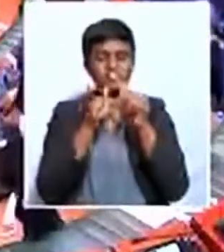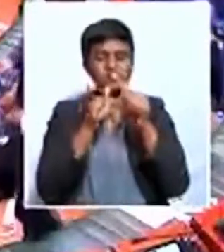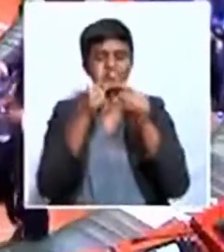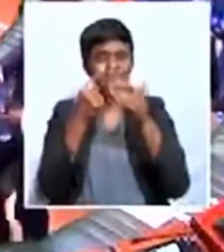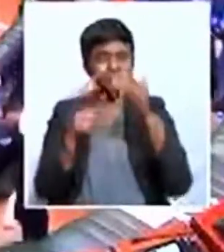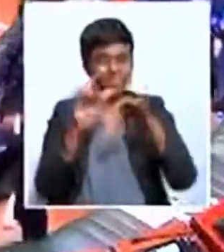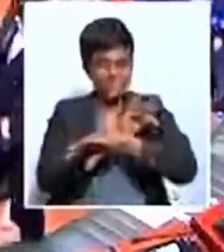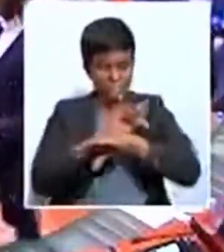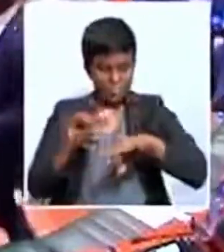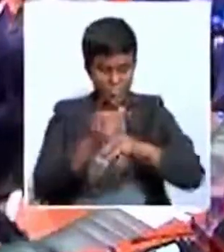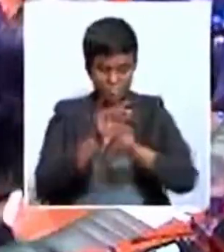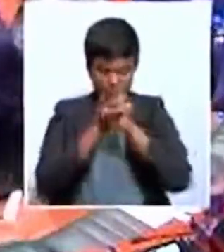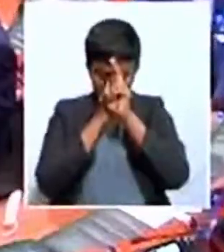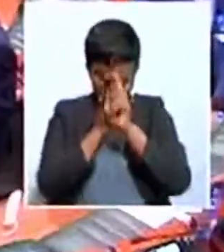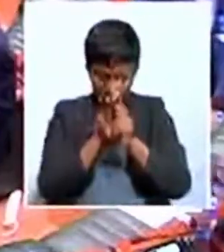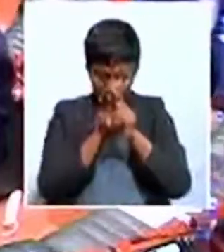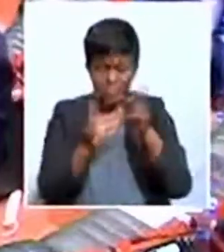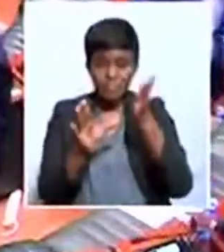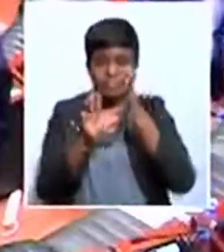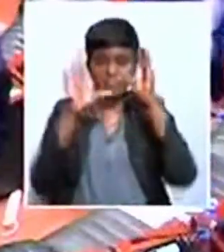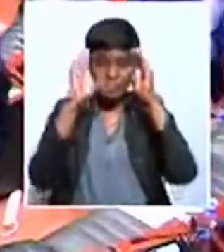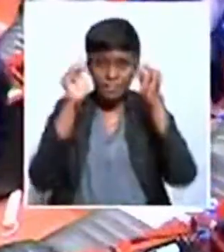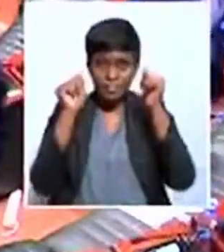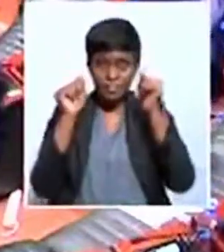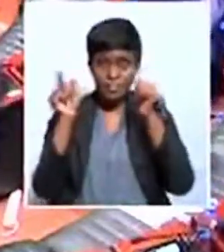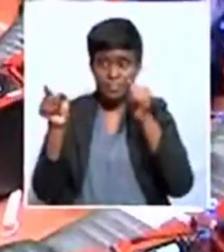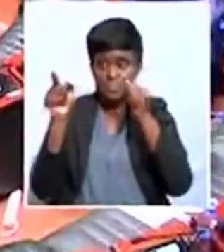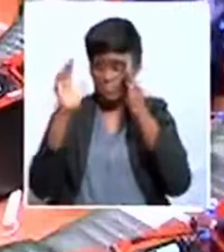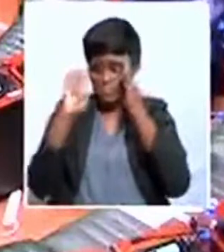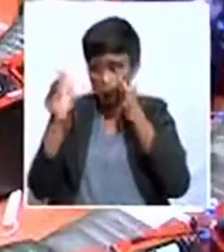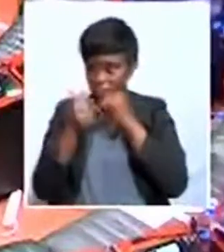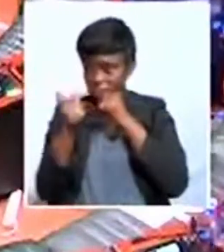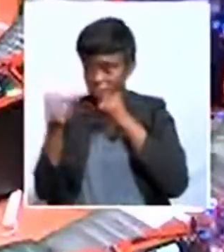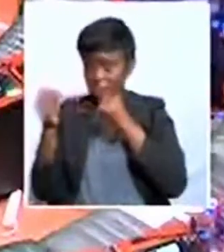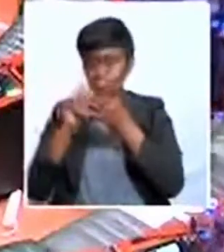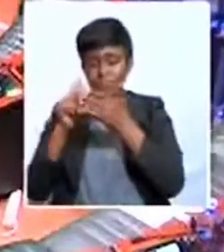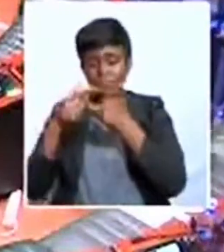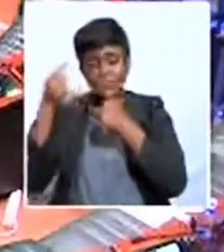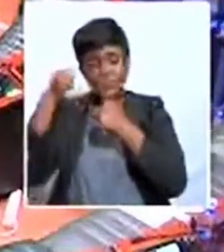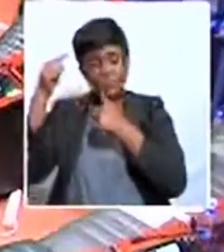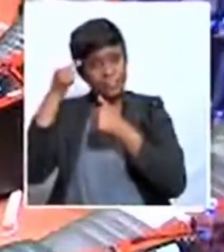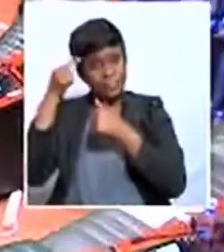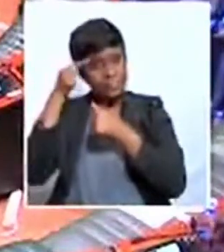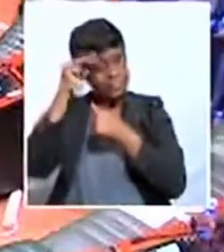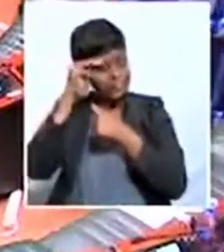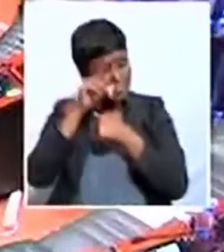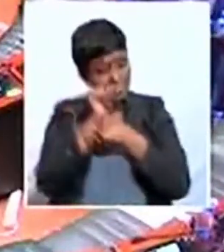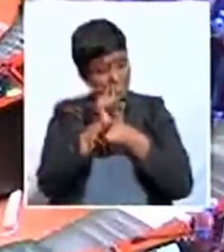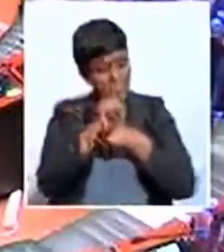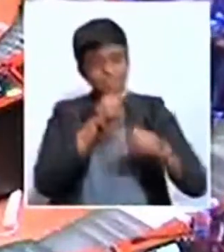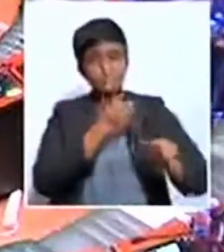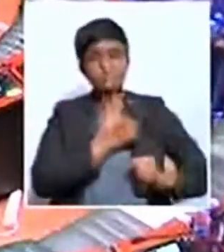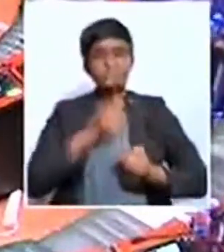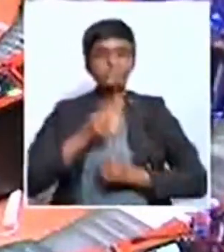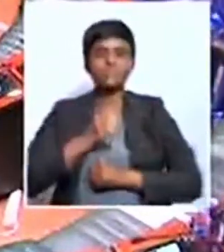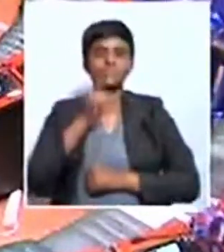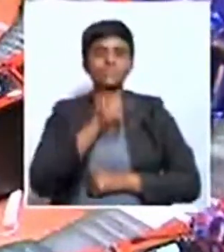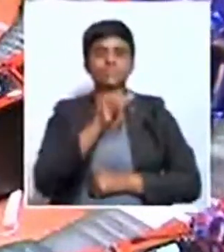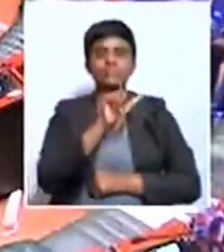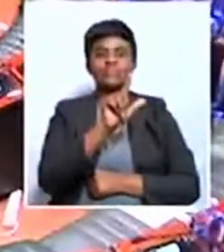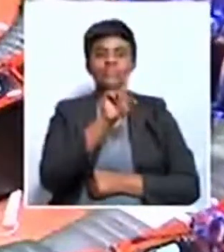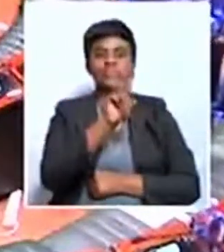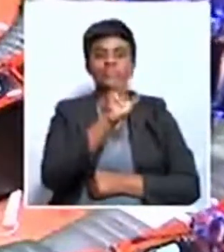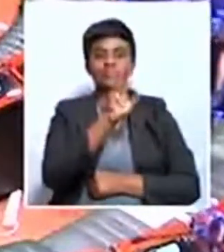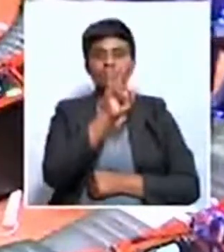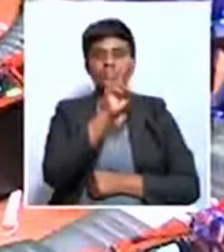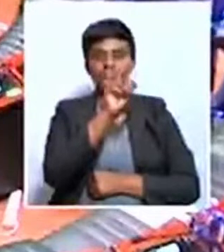absence of Her Honor the Vice President, who is attending to other government business, the Minister of Defense, Honorable Ambrose L. Lufuma MP,